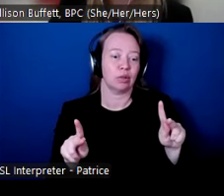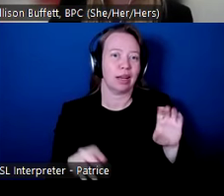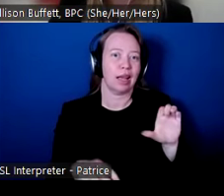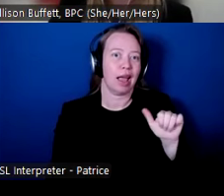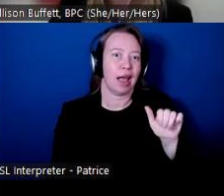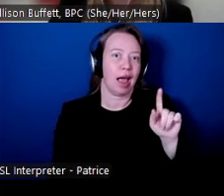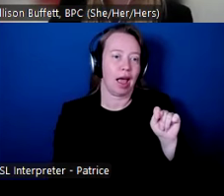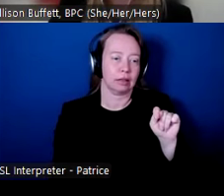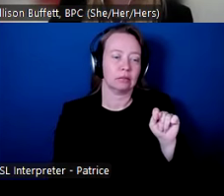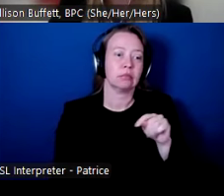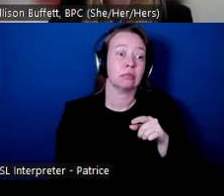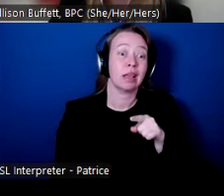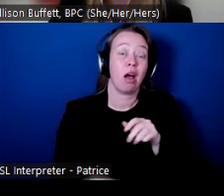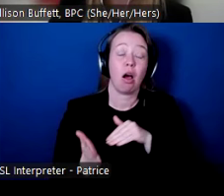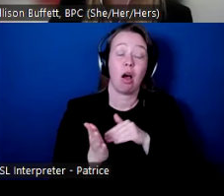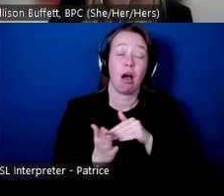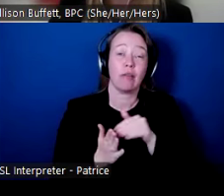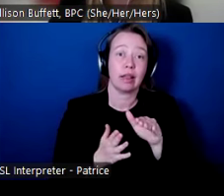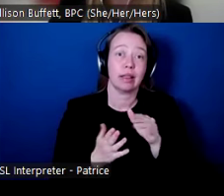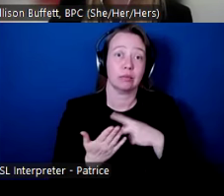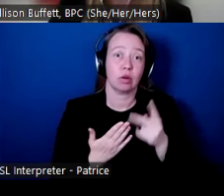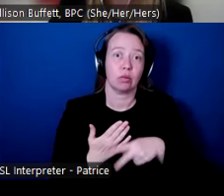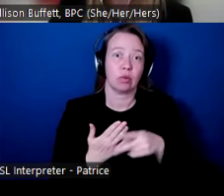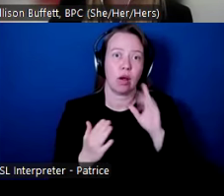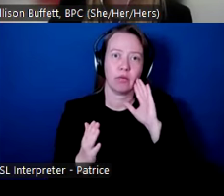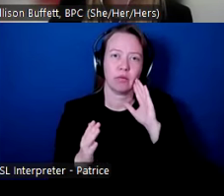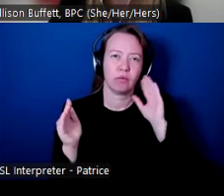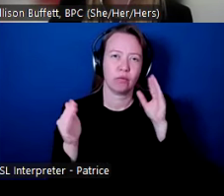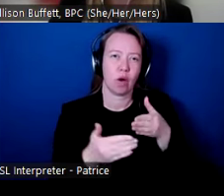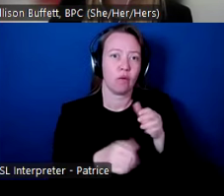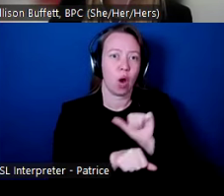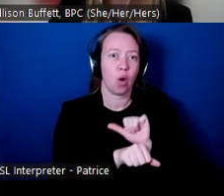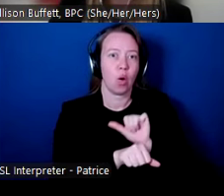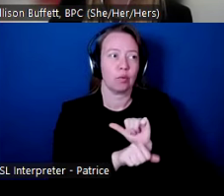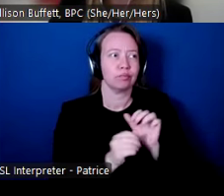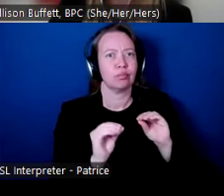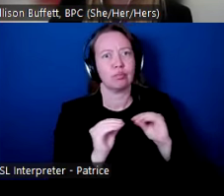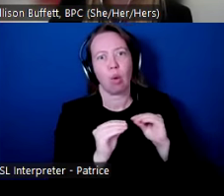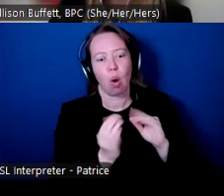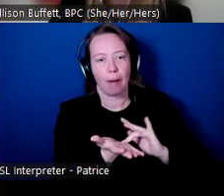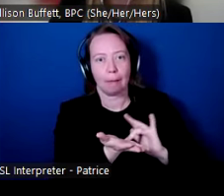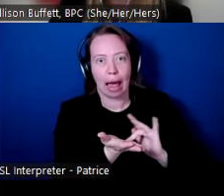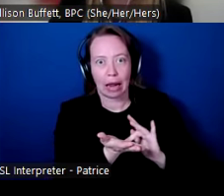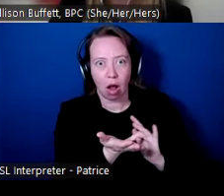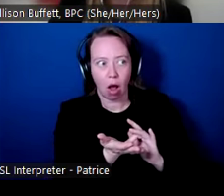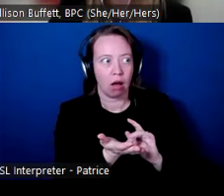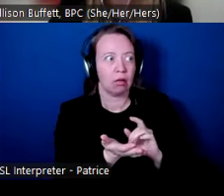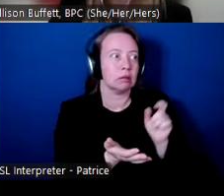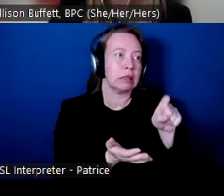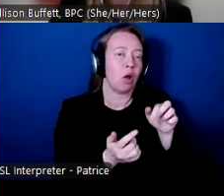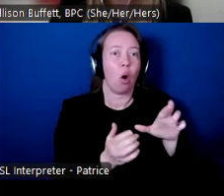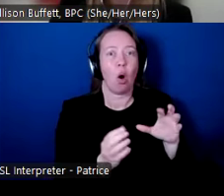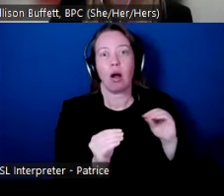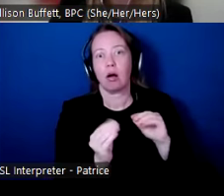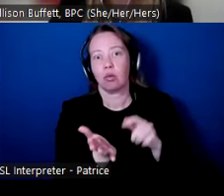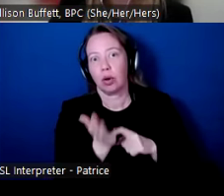Often these workforce programs target occupations that are more medicalized or require more credentials than direct care